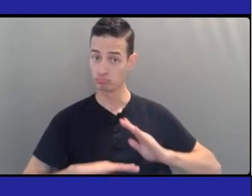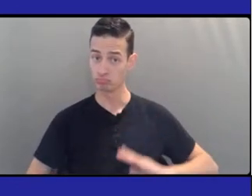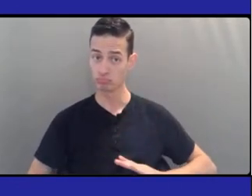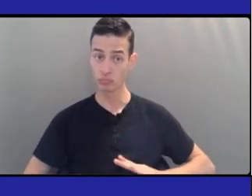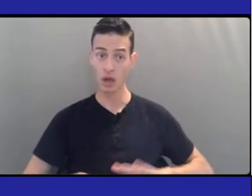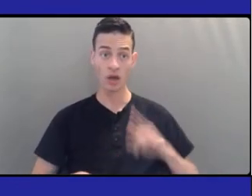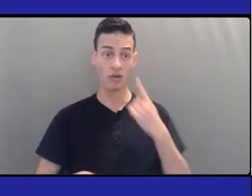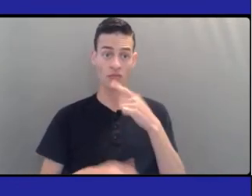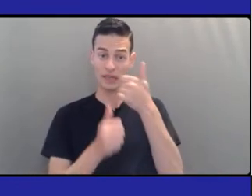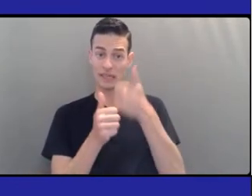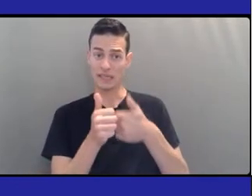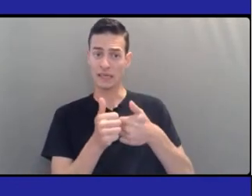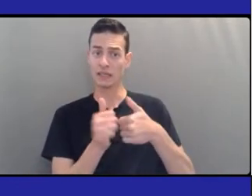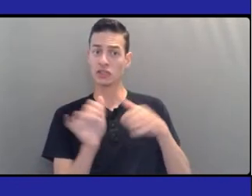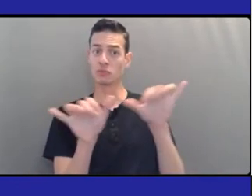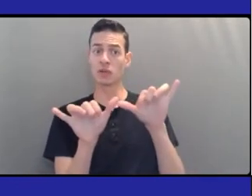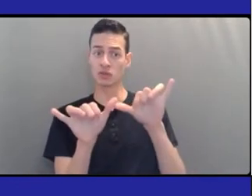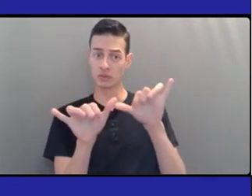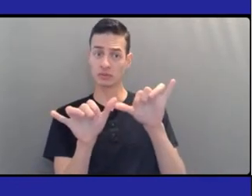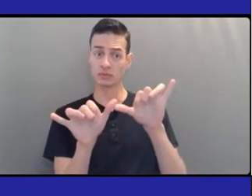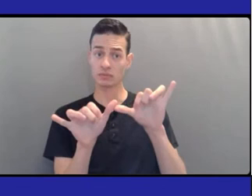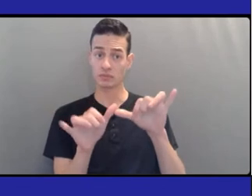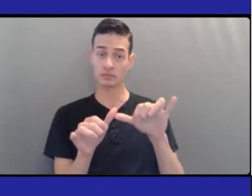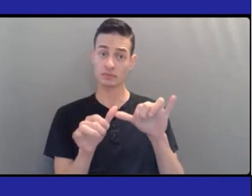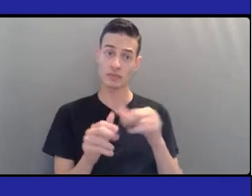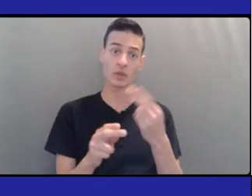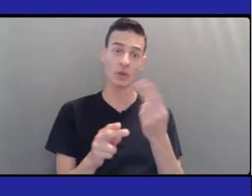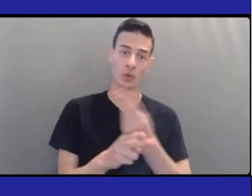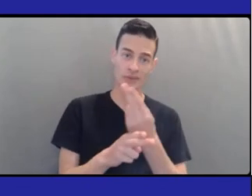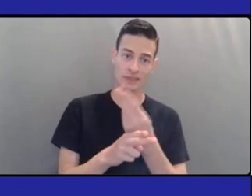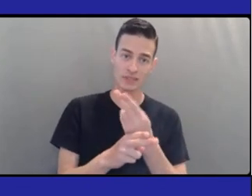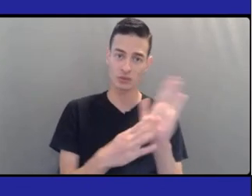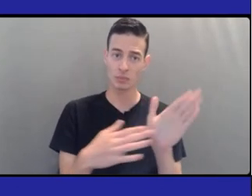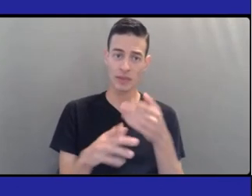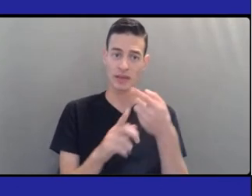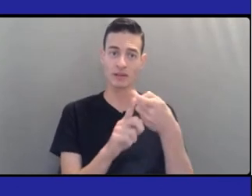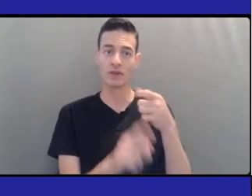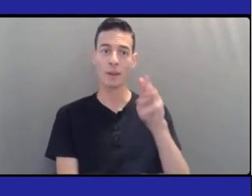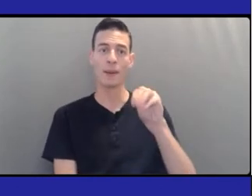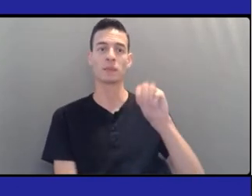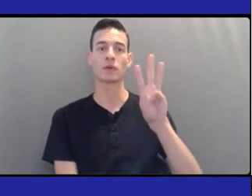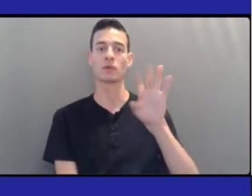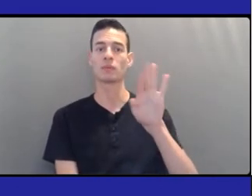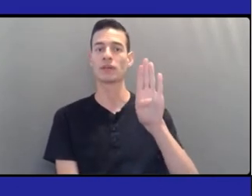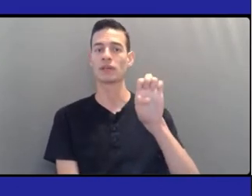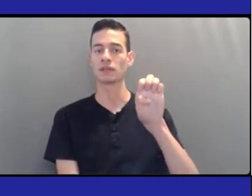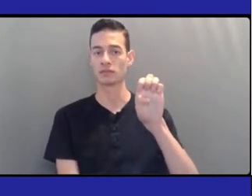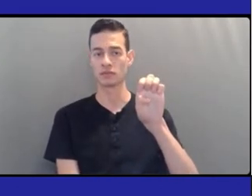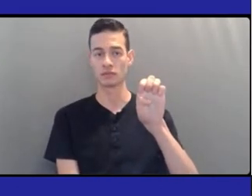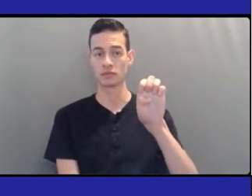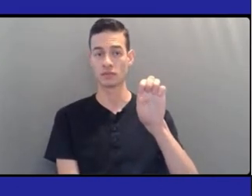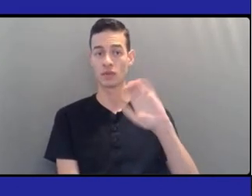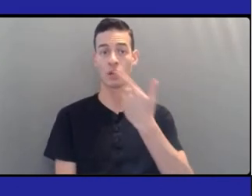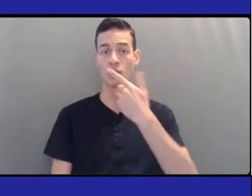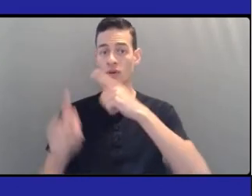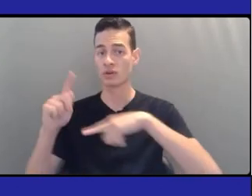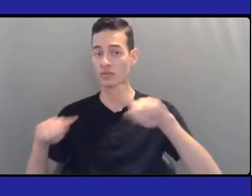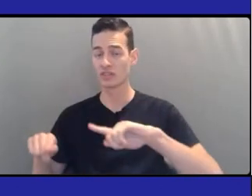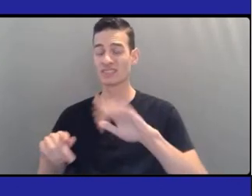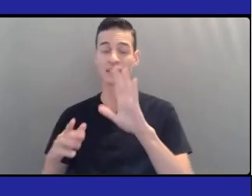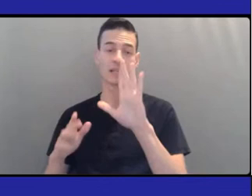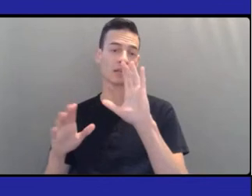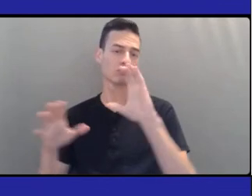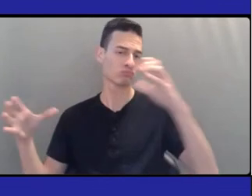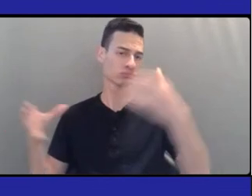on. We have our utilization plan from MWBE. Our diversity committee had set